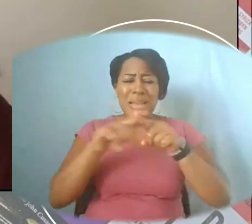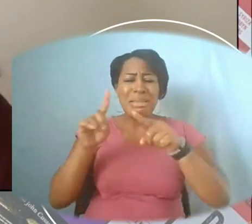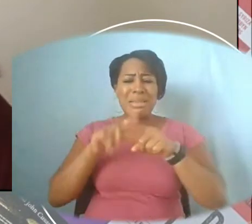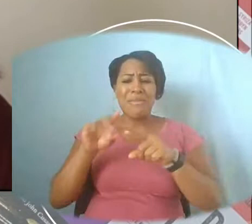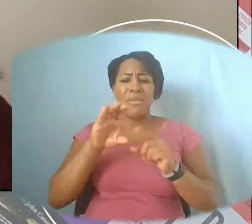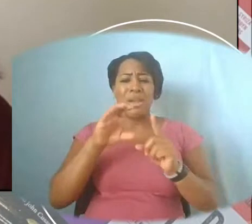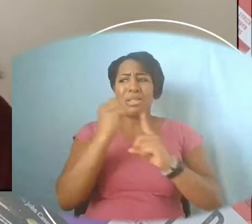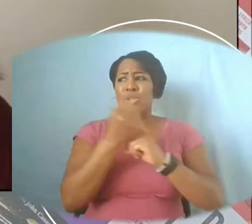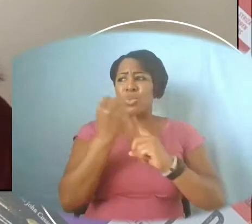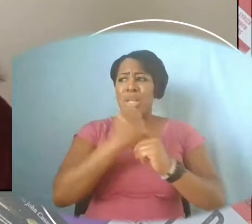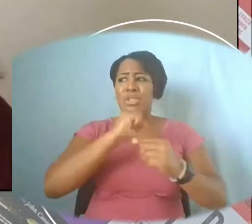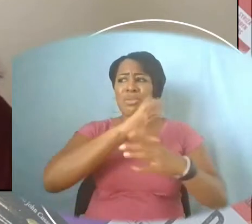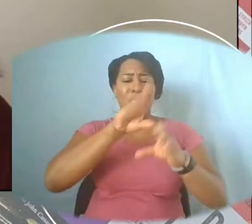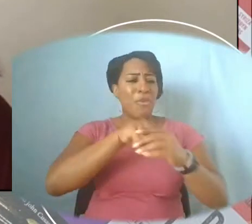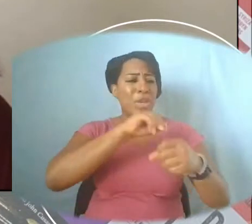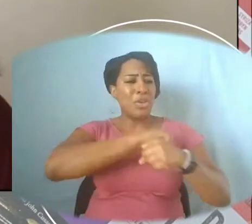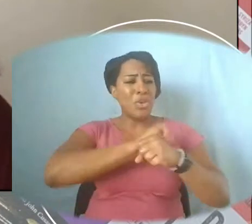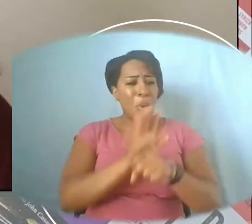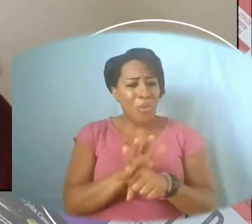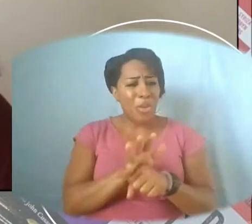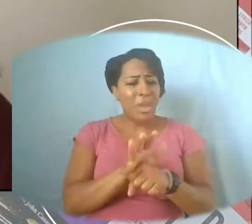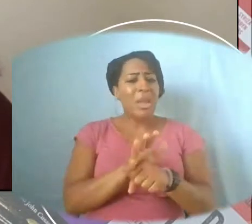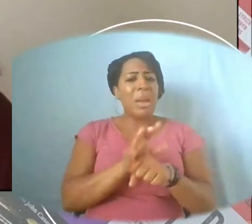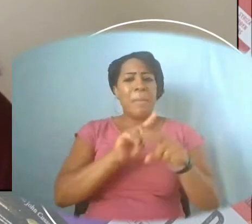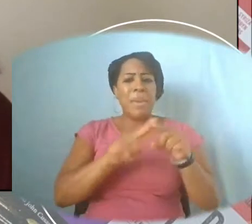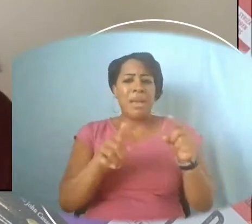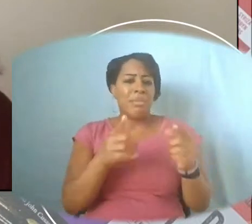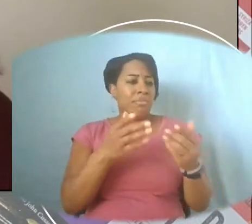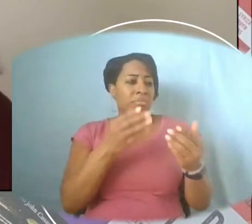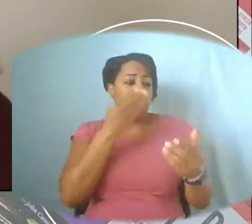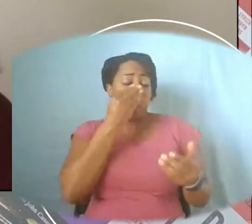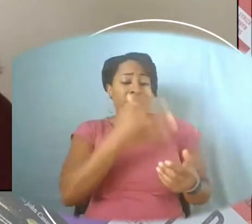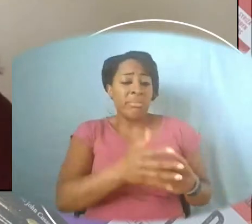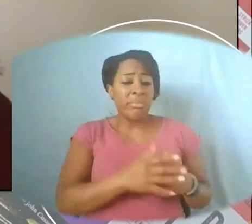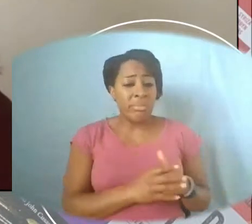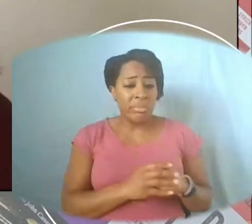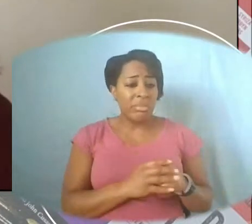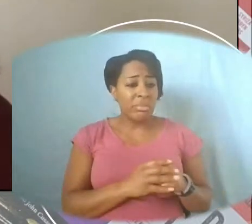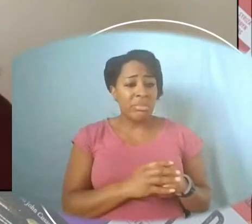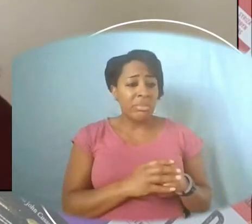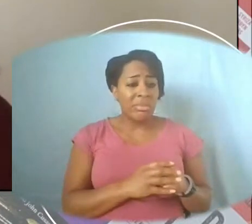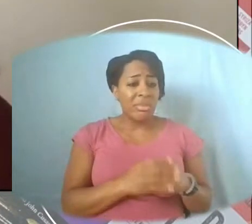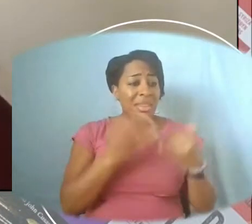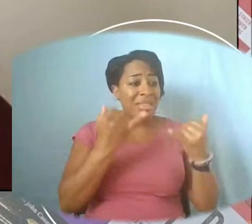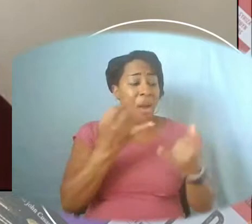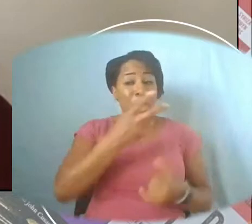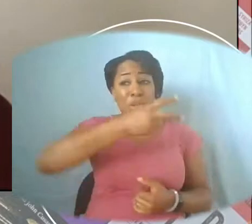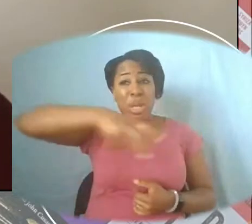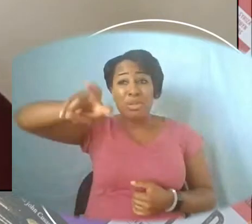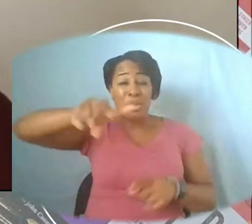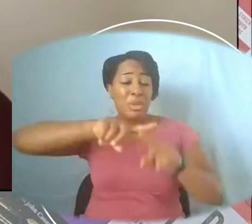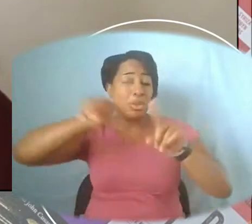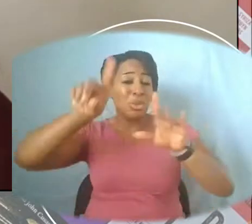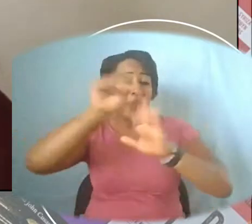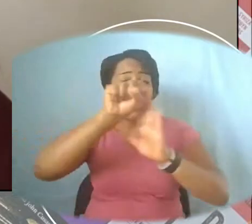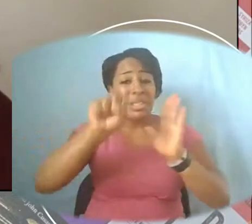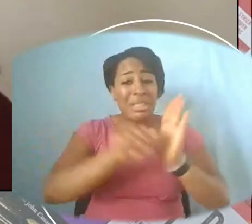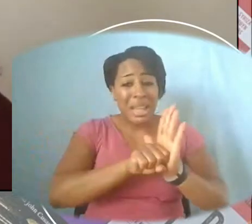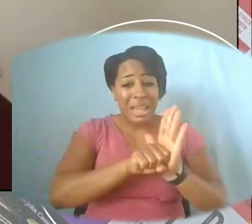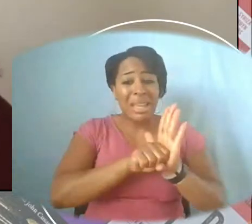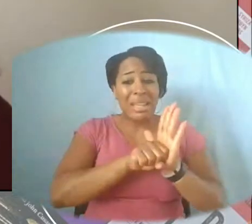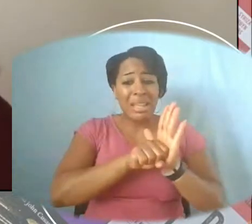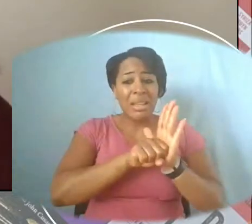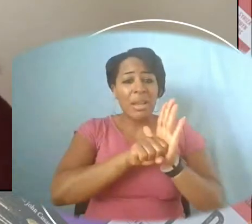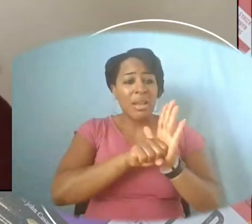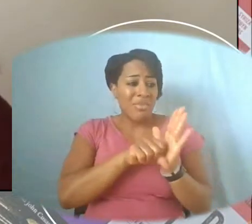now, that does not seem to matter to them. They're now even transferring them out of state because that is their